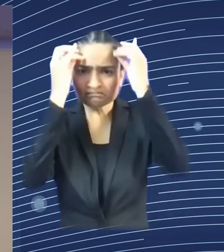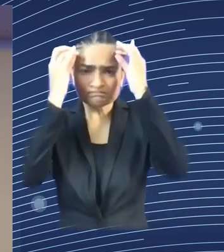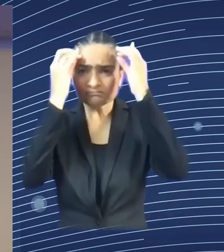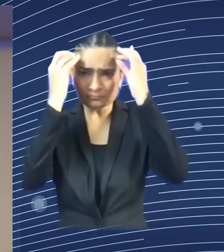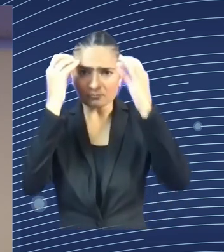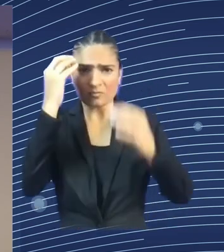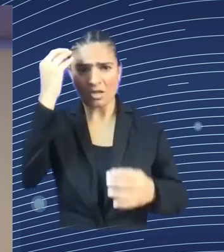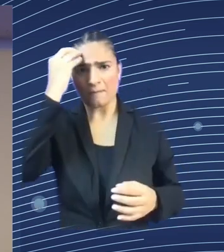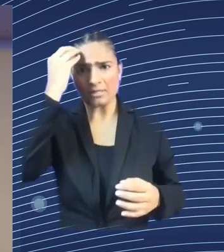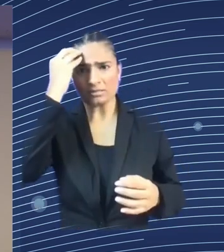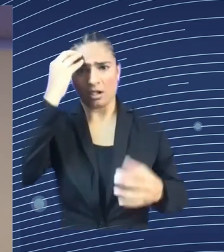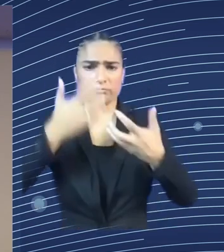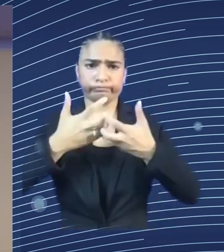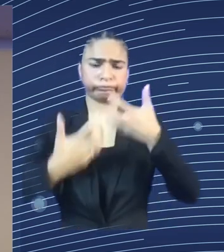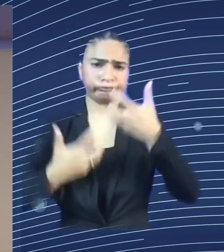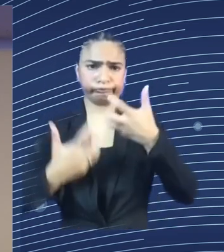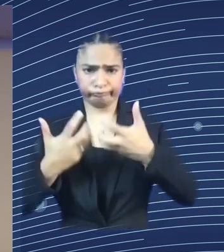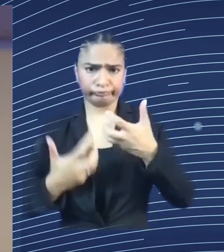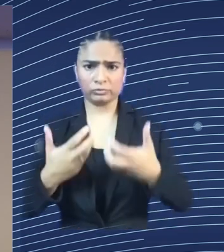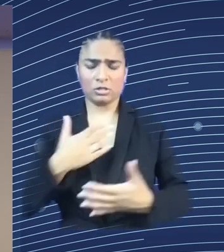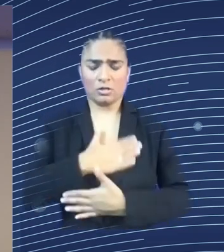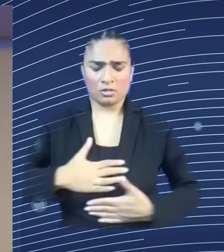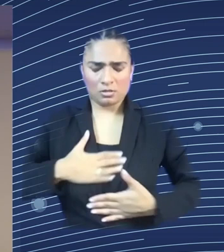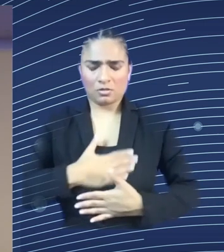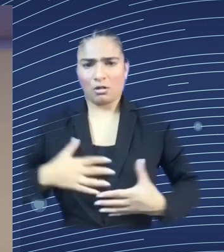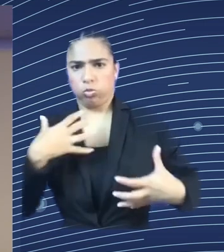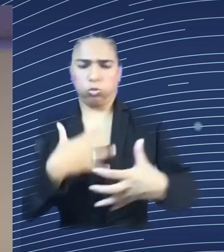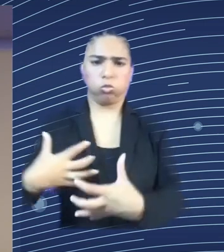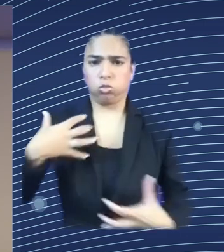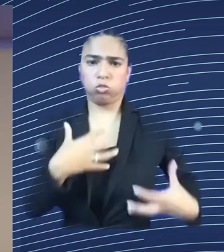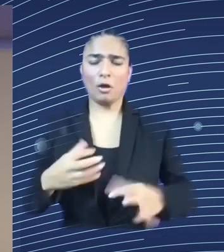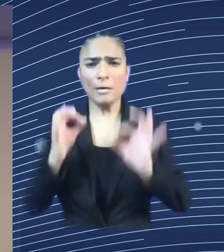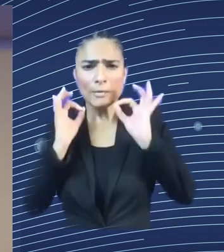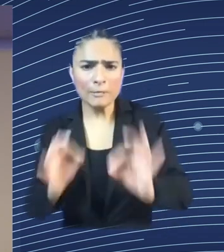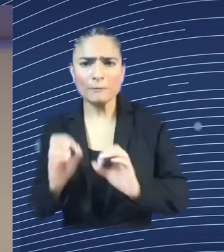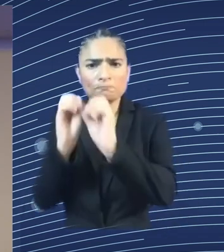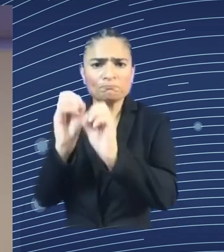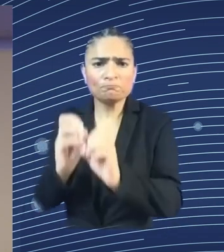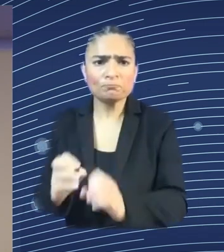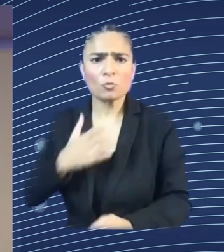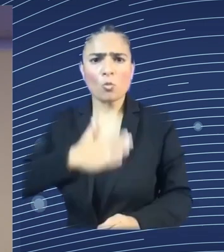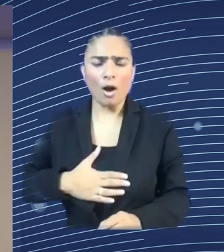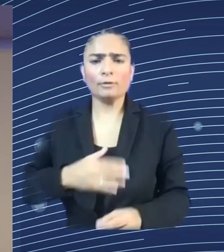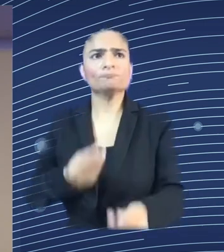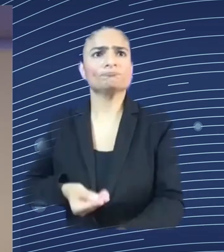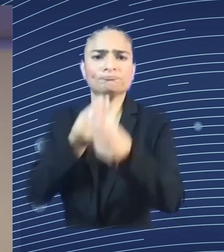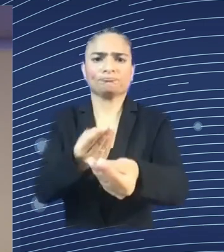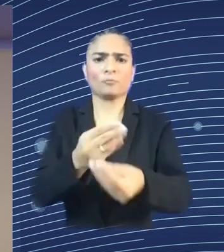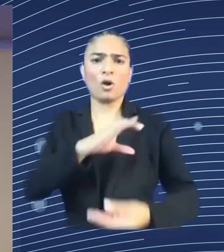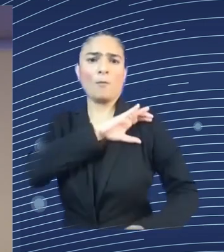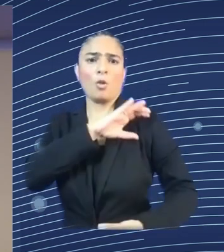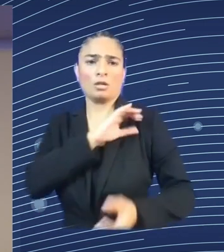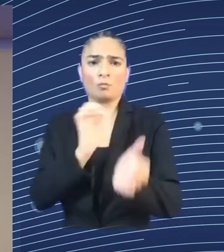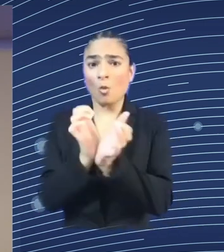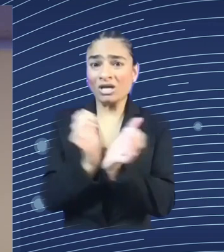police, like the information that is coming, like or introduced to Biogen, it's yes or no to different, like to a